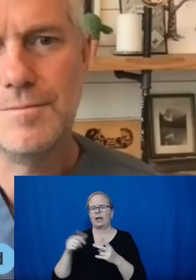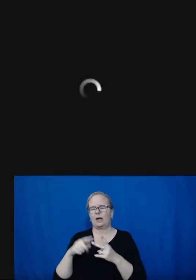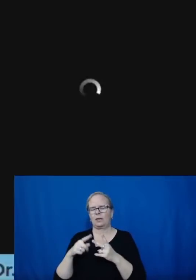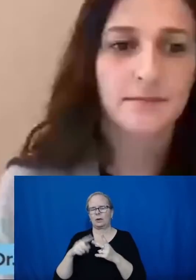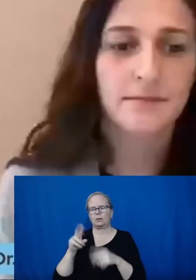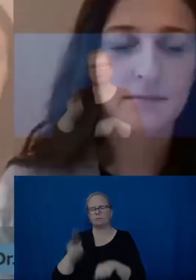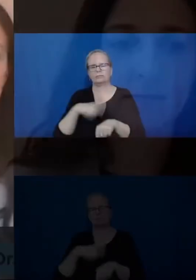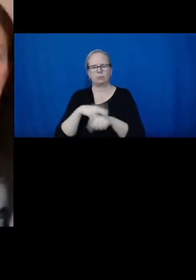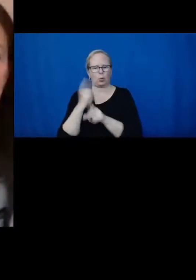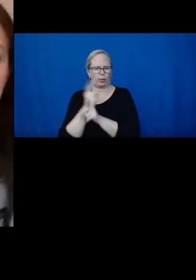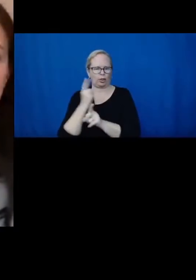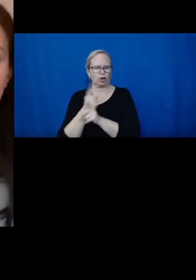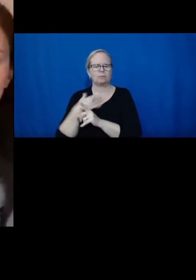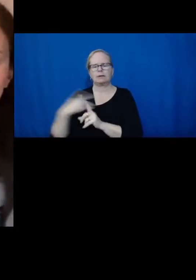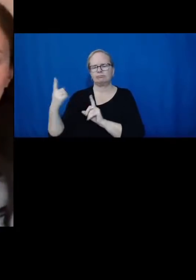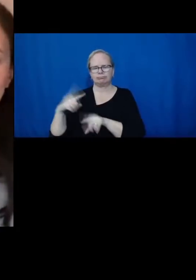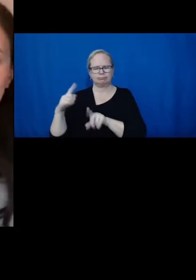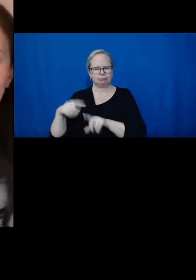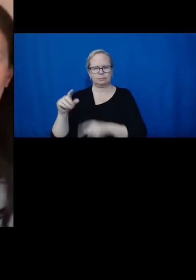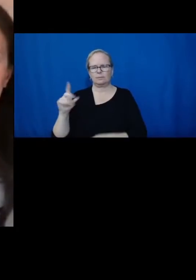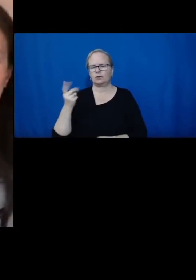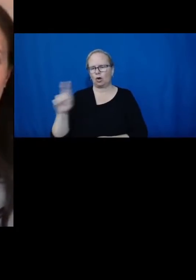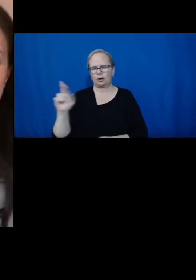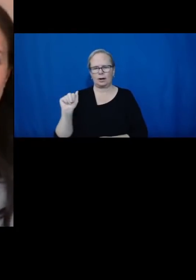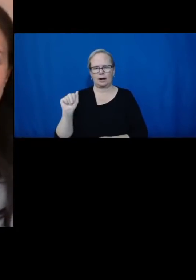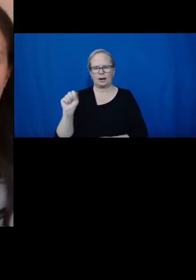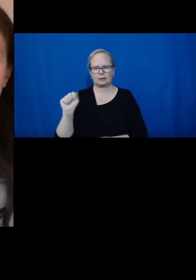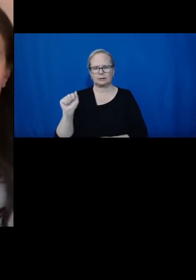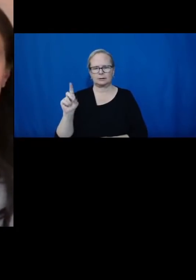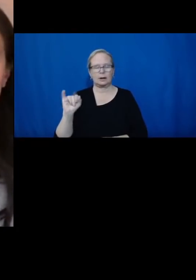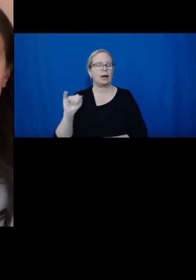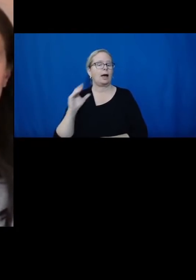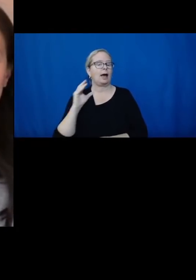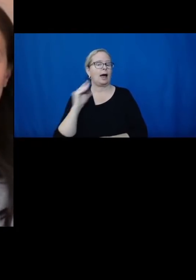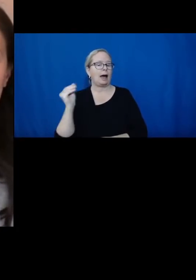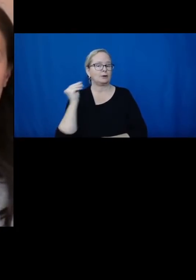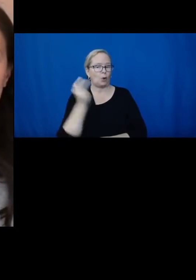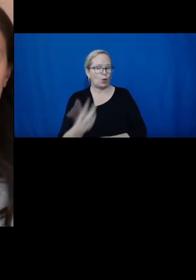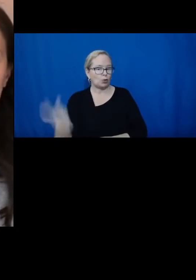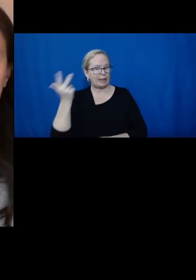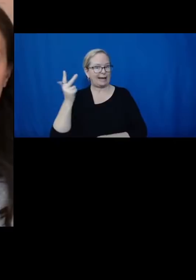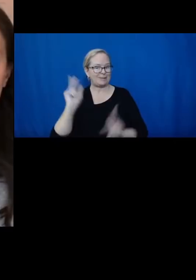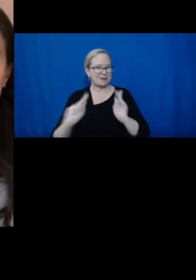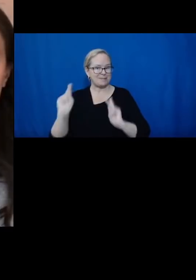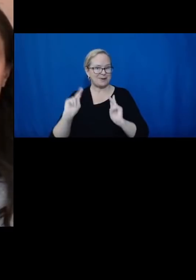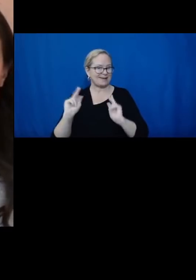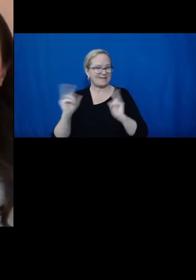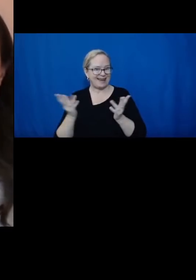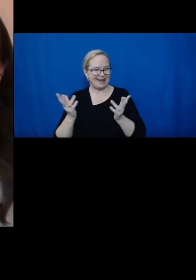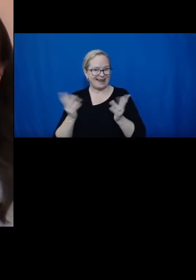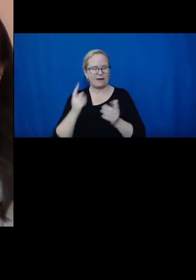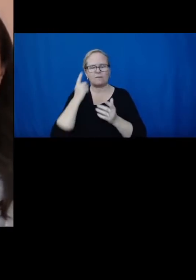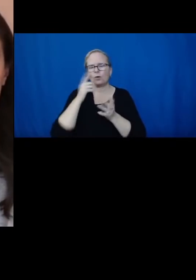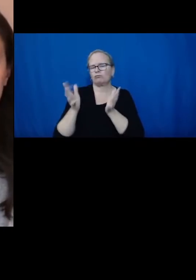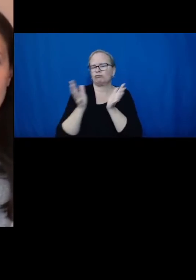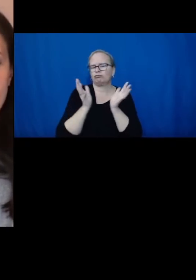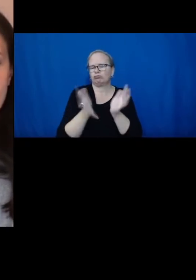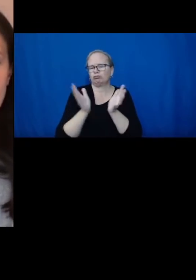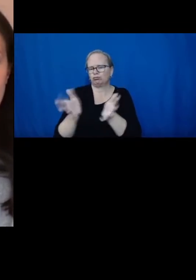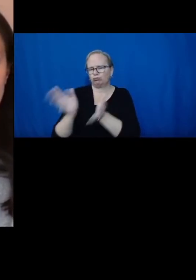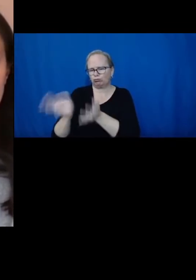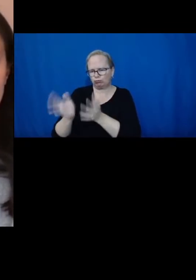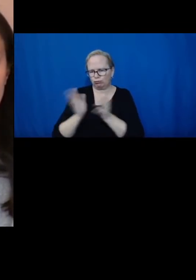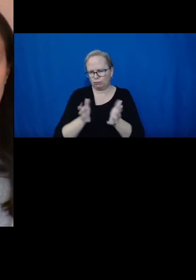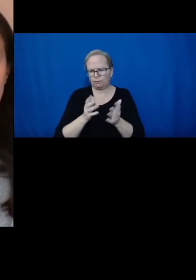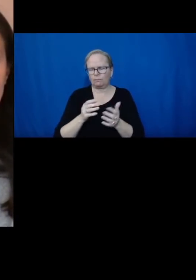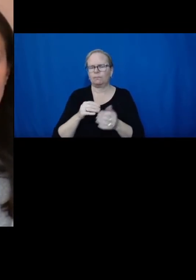with Protect Our Province, Alberta, Dr. Asadi, and 3 folks to have a conversation with